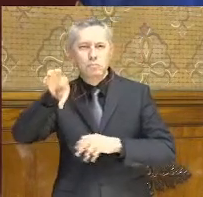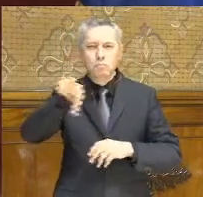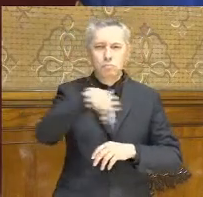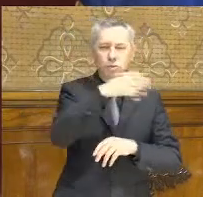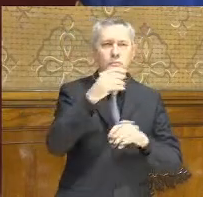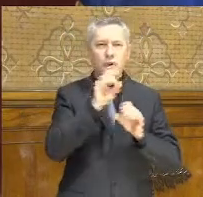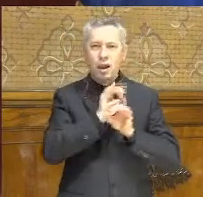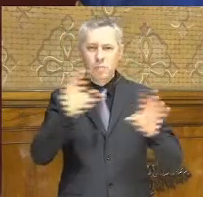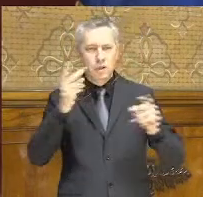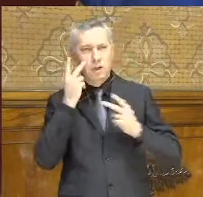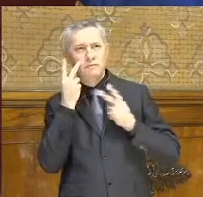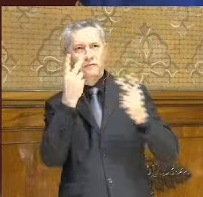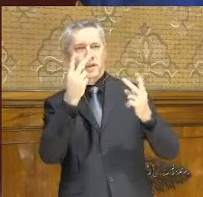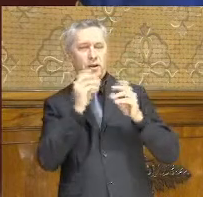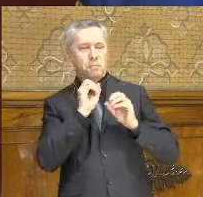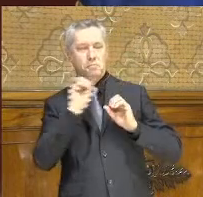flashing.